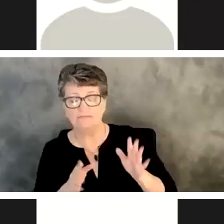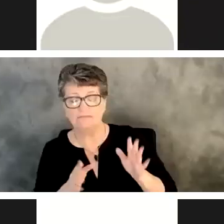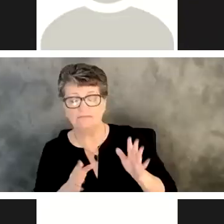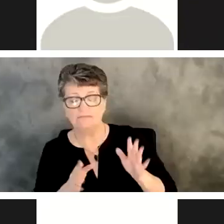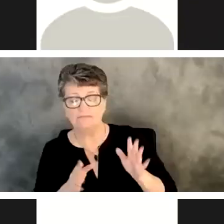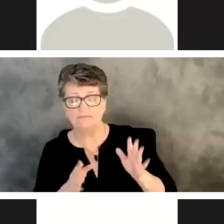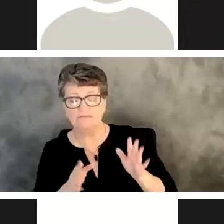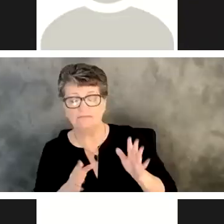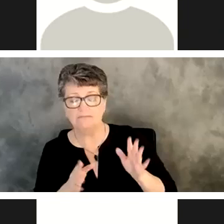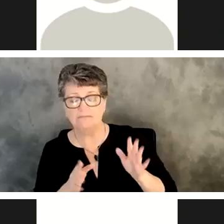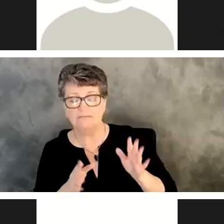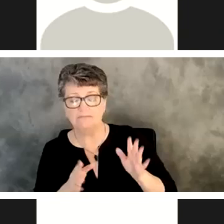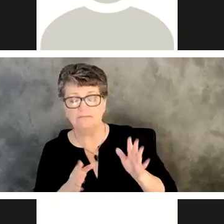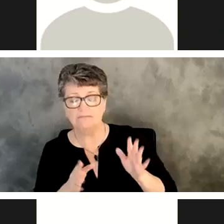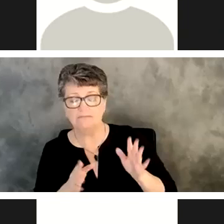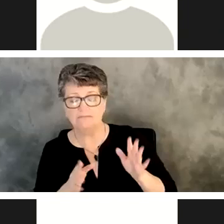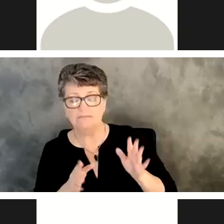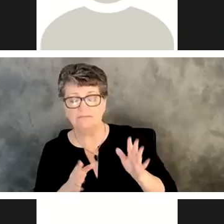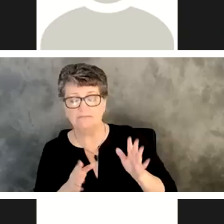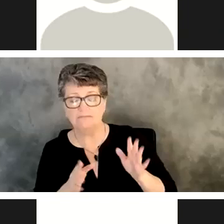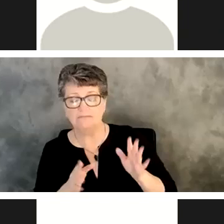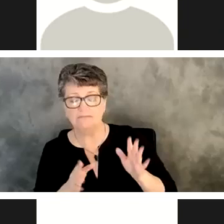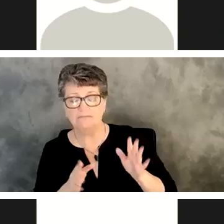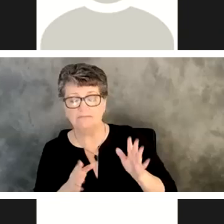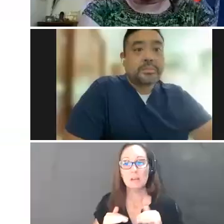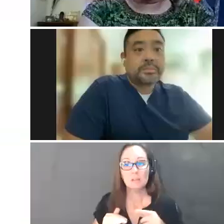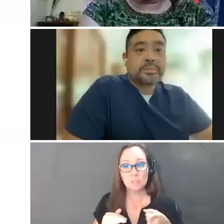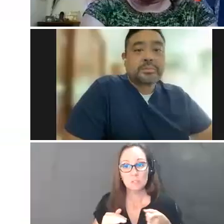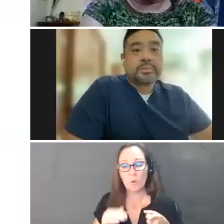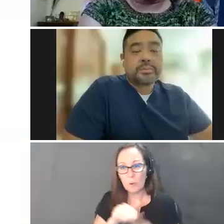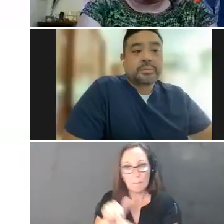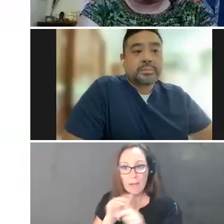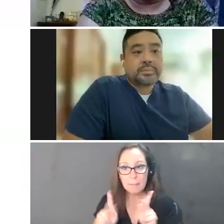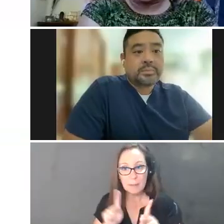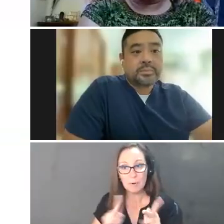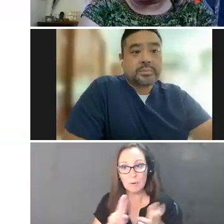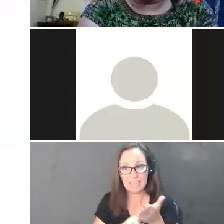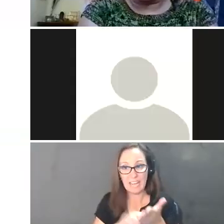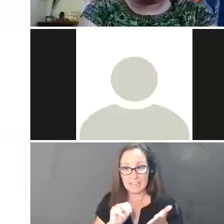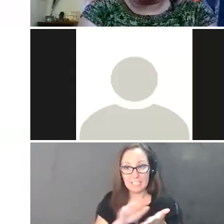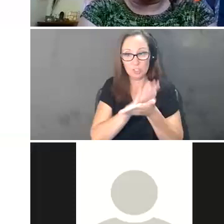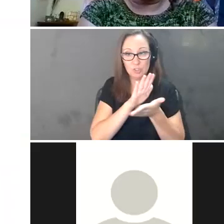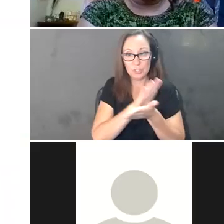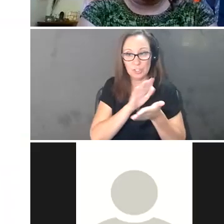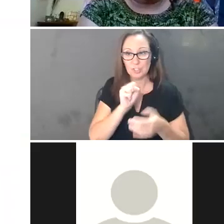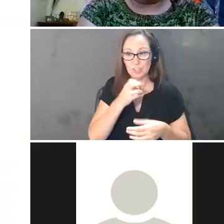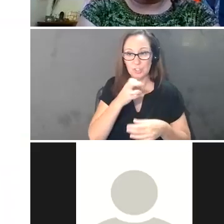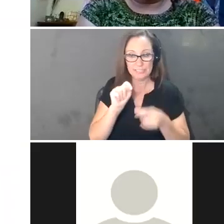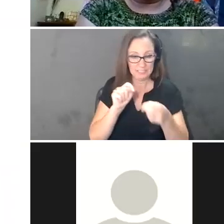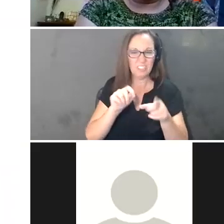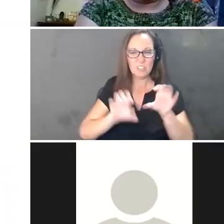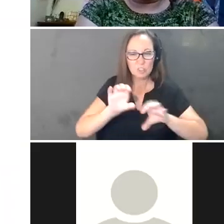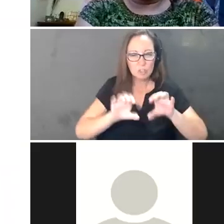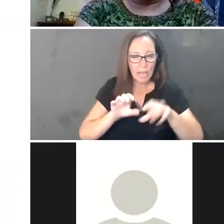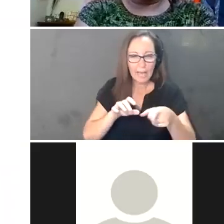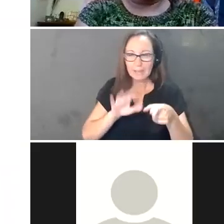So I did actually just want to start off by reminding everyone that there is a sign-in sheet in the chat that I dropped in. So if all